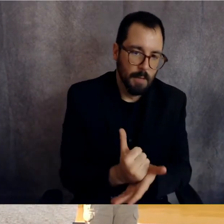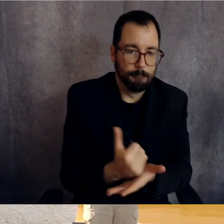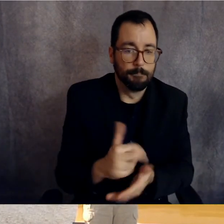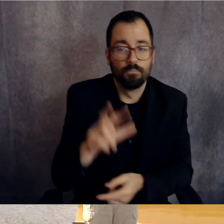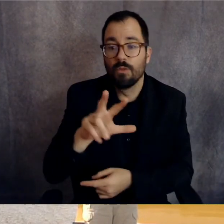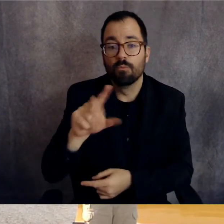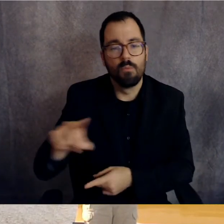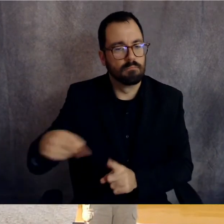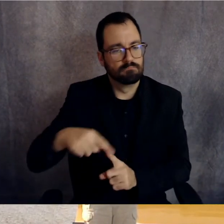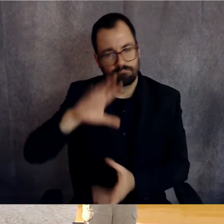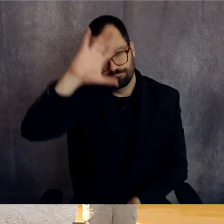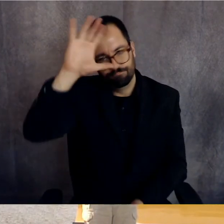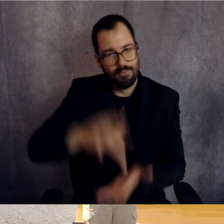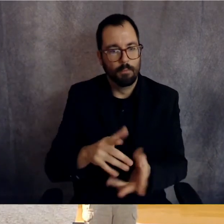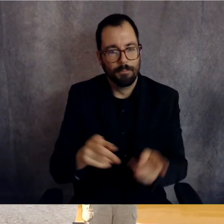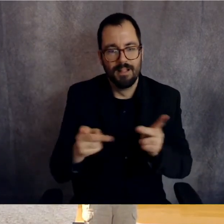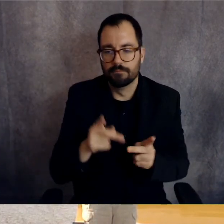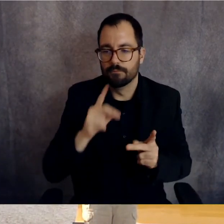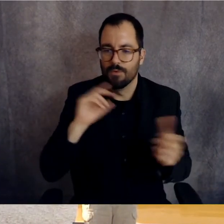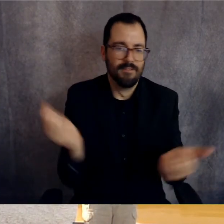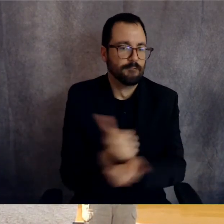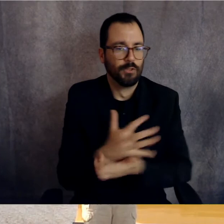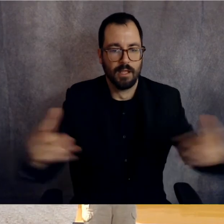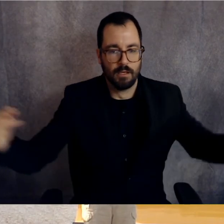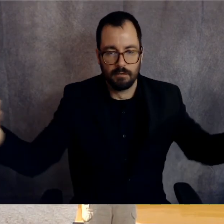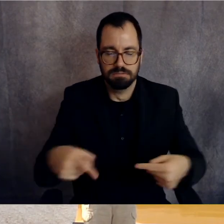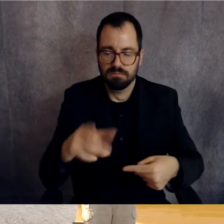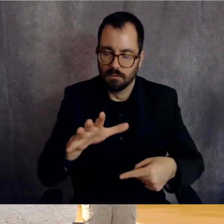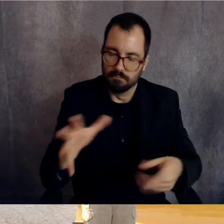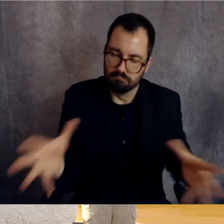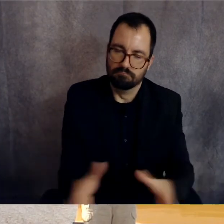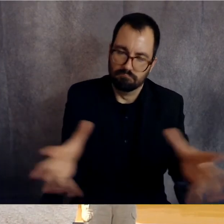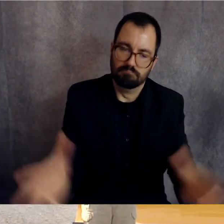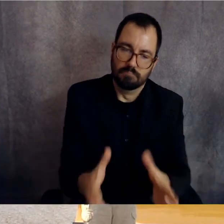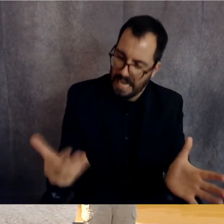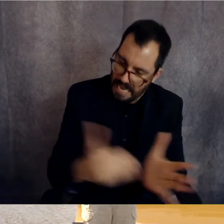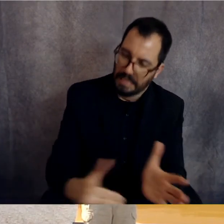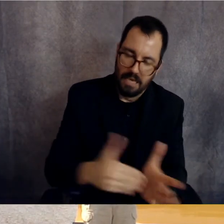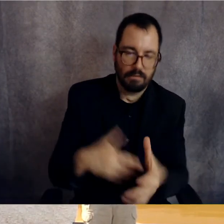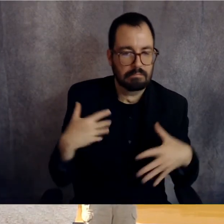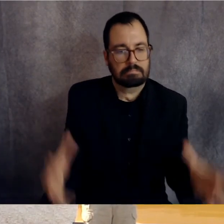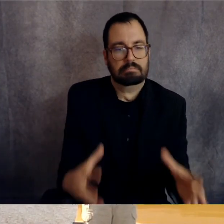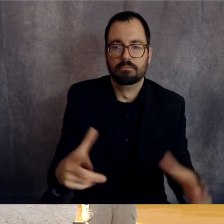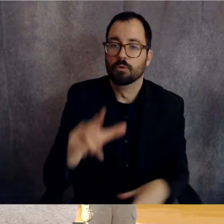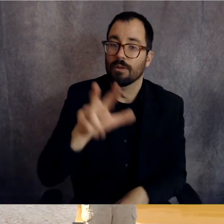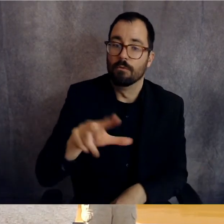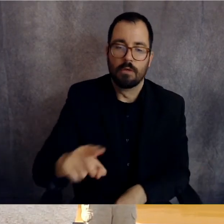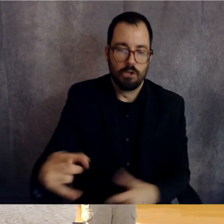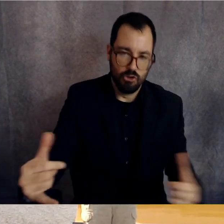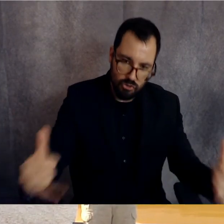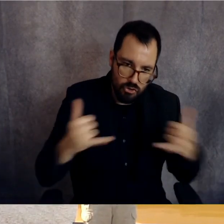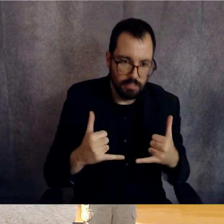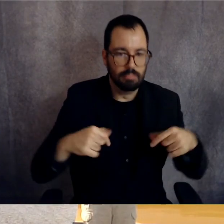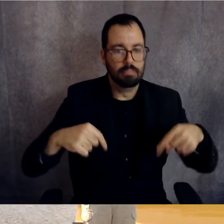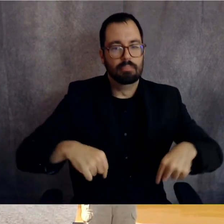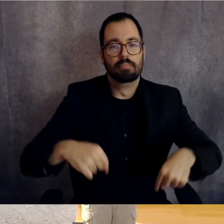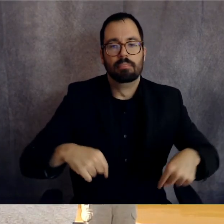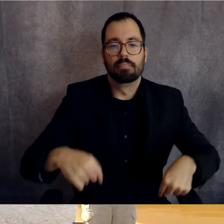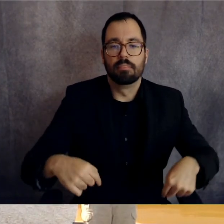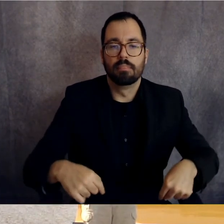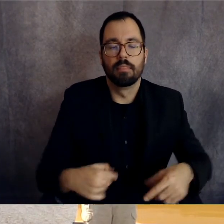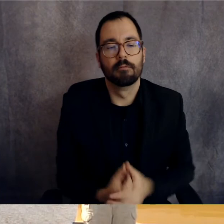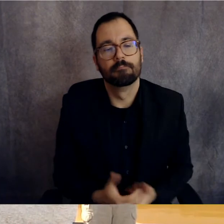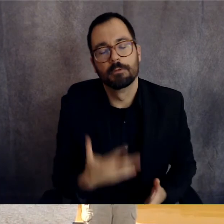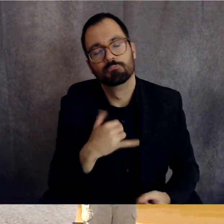center for all these requests and services. So I can't stress enough about calling the 311 system. And then finally, just to close on our favorite